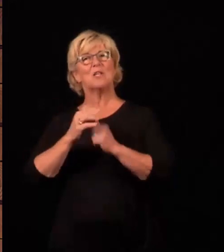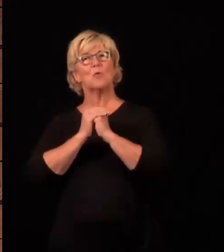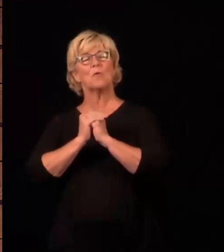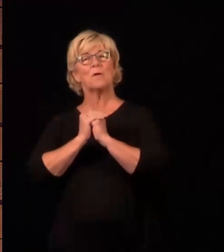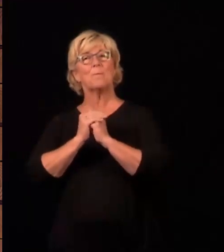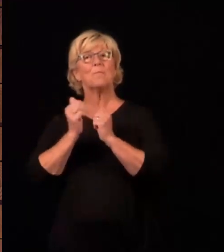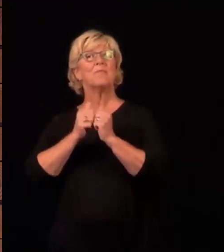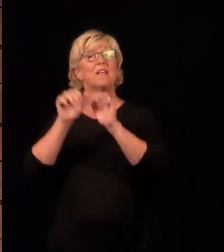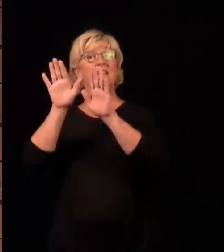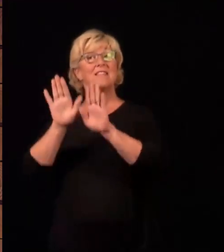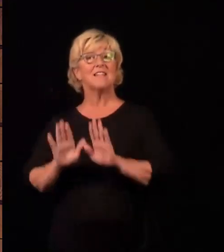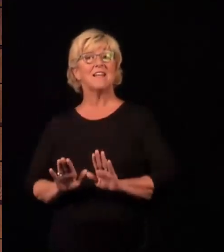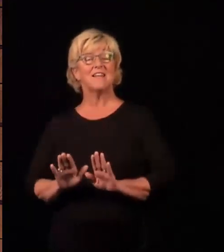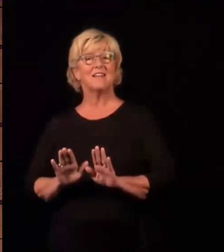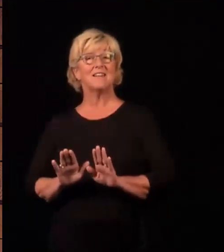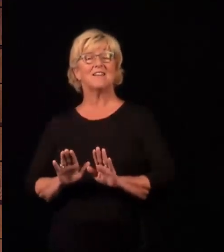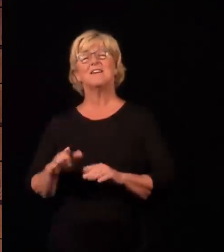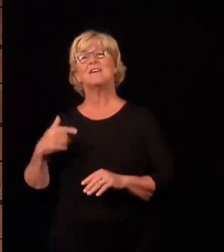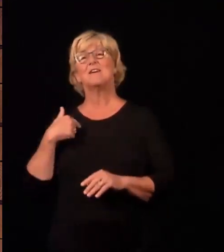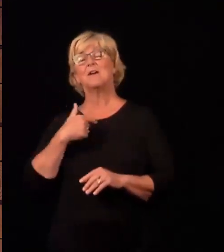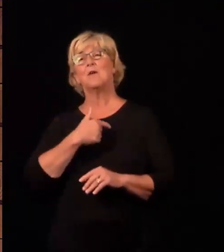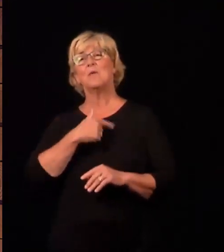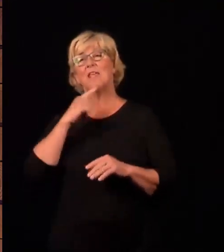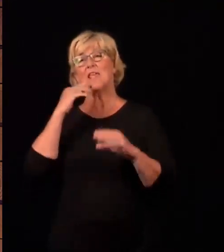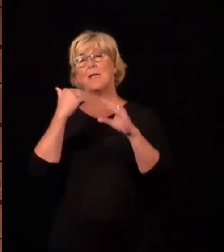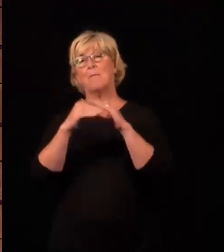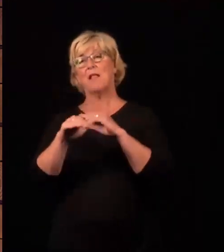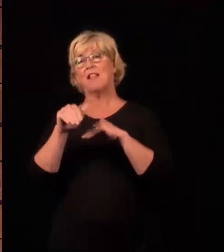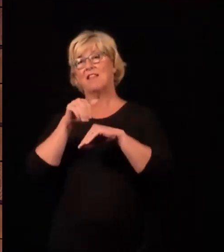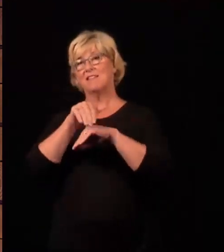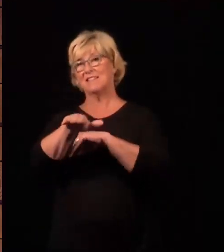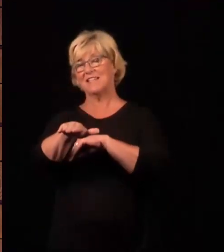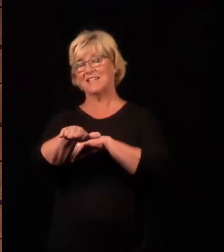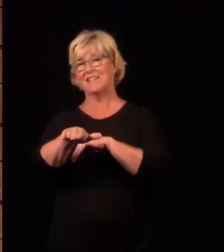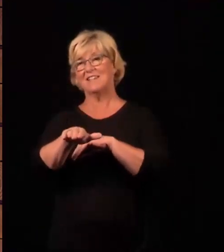Each Sunday, as we're in this format, we email you the